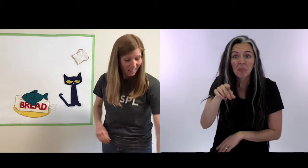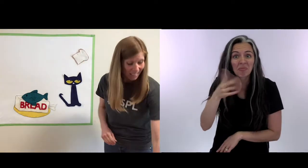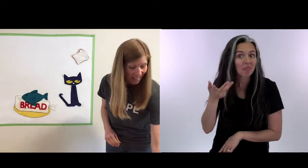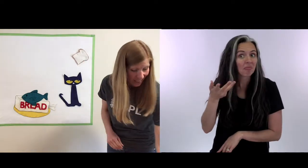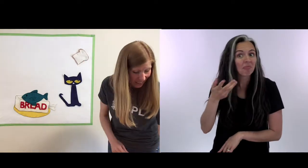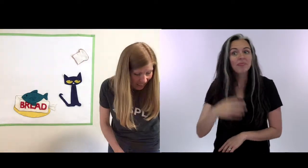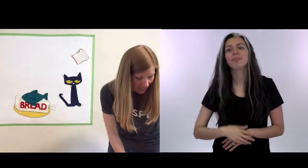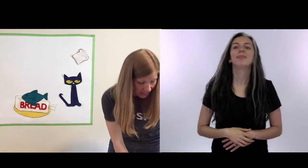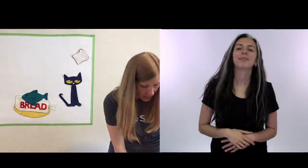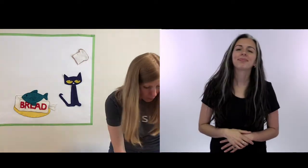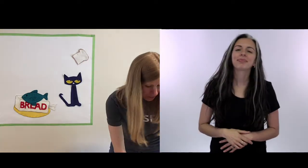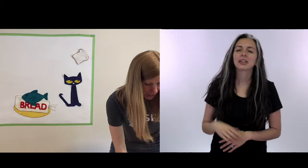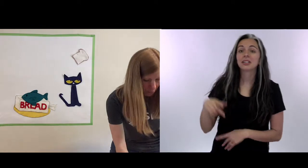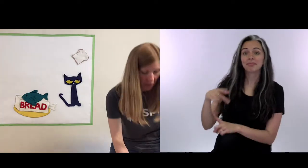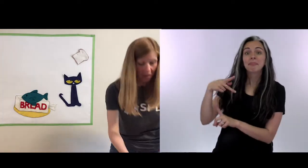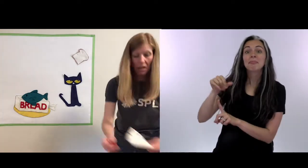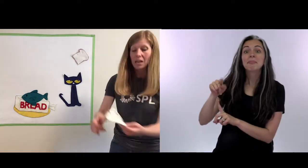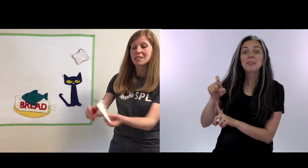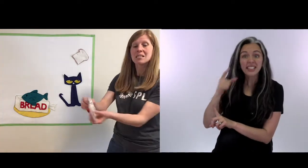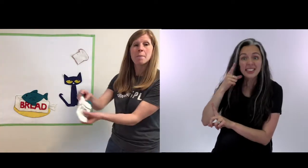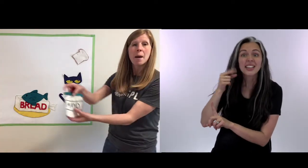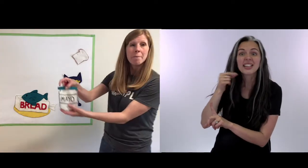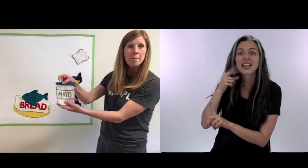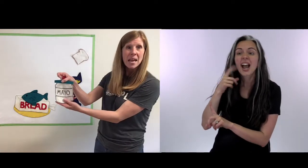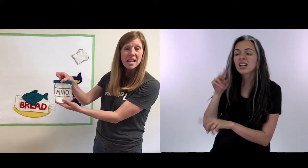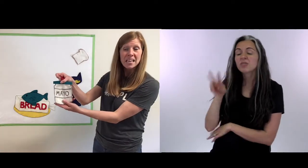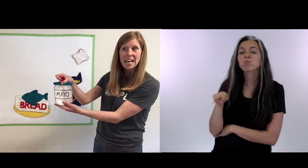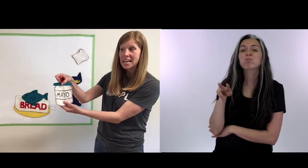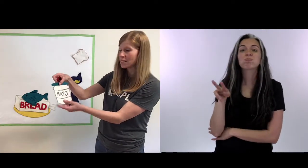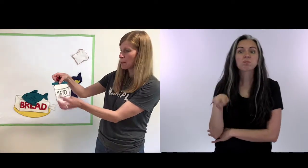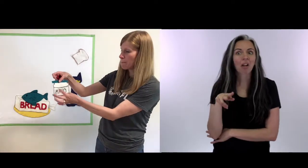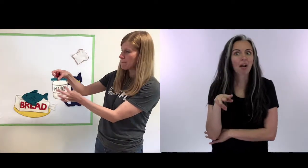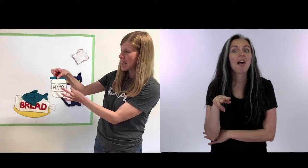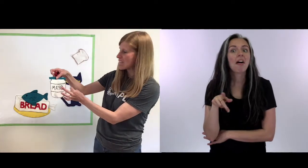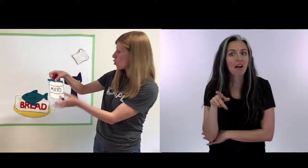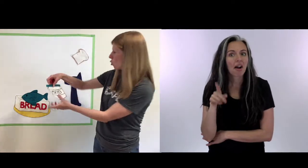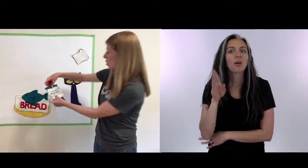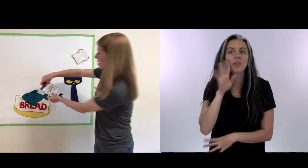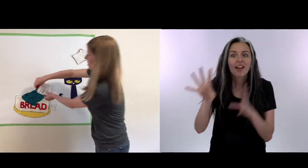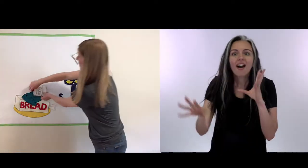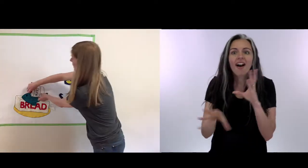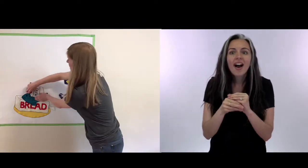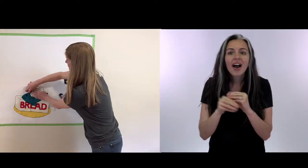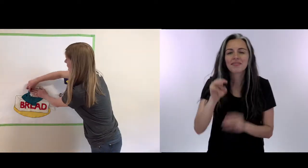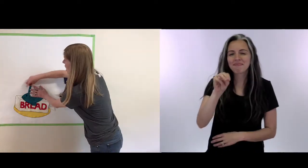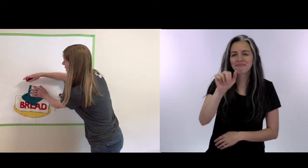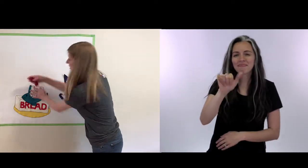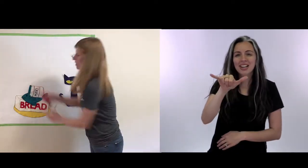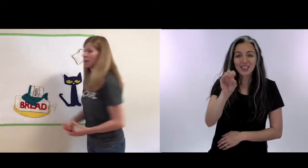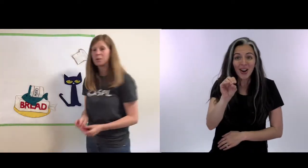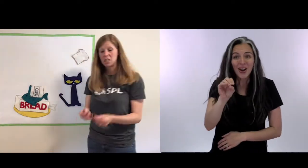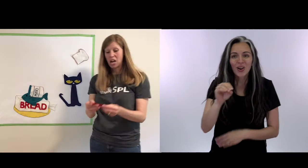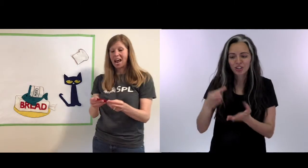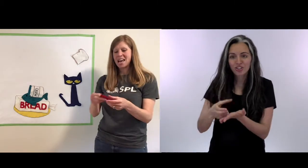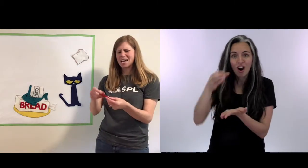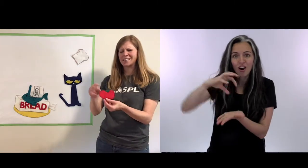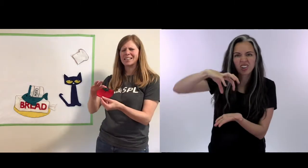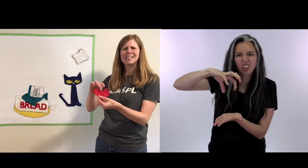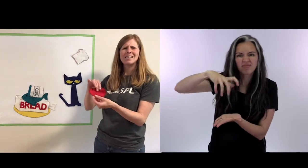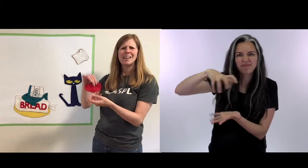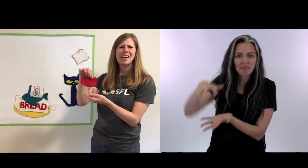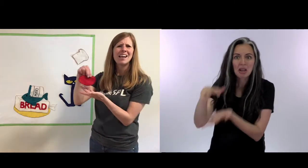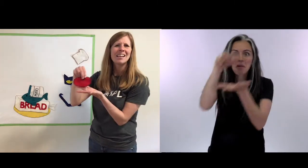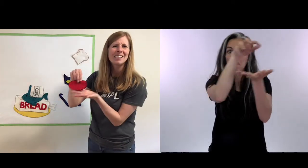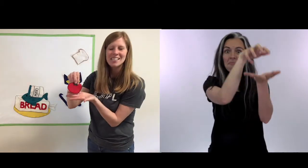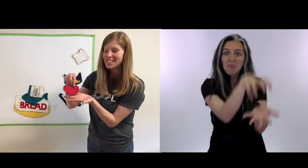Pete the Cat decided that he wanted to put some mayonnaise, mayo, on his sandwich and